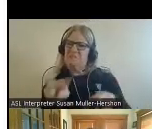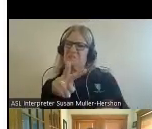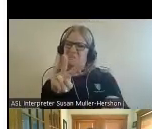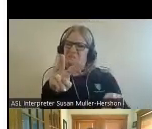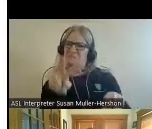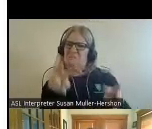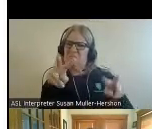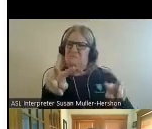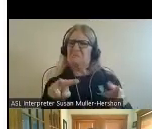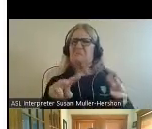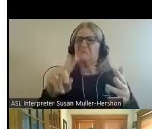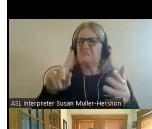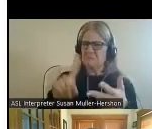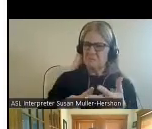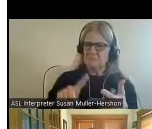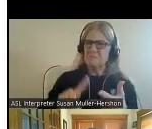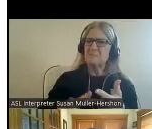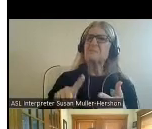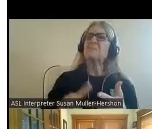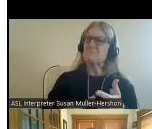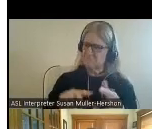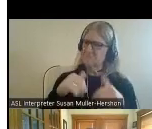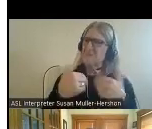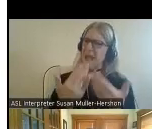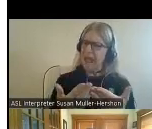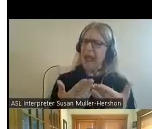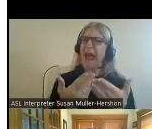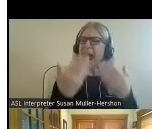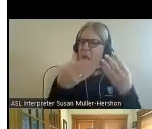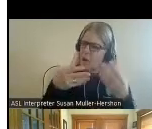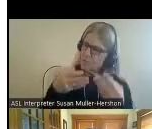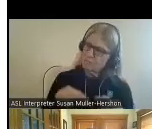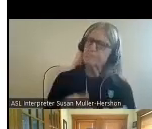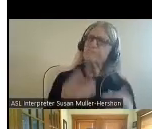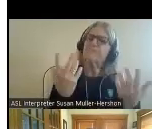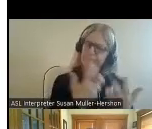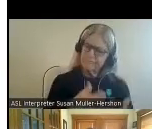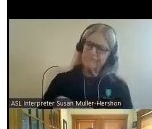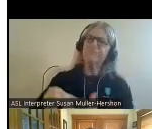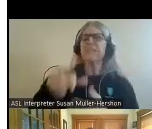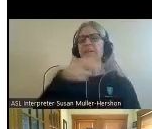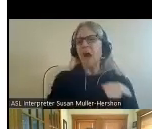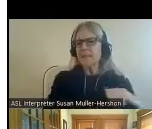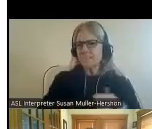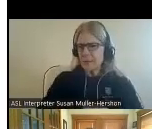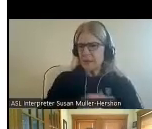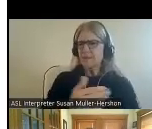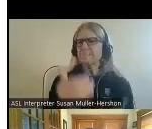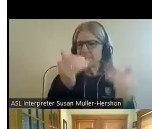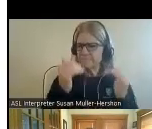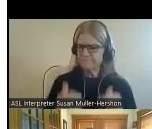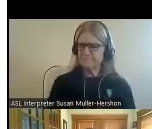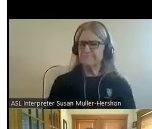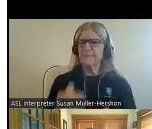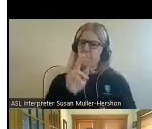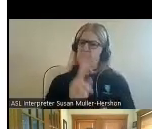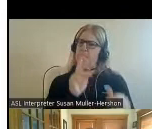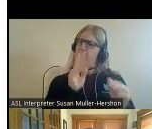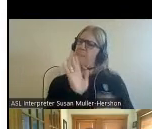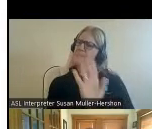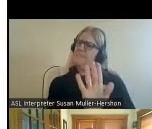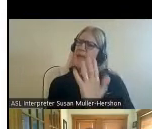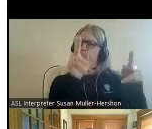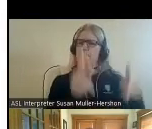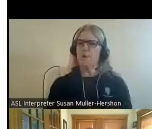as cohesion and policies in the hospital level, a person's own social support network and the degree to which